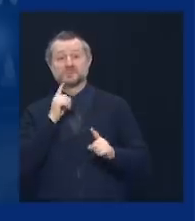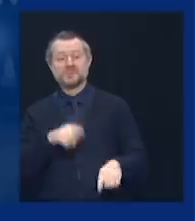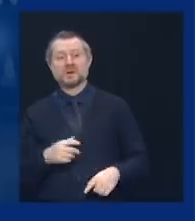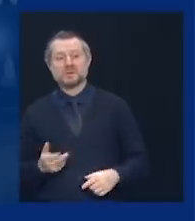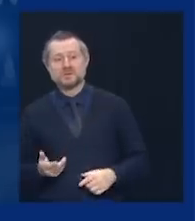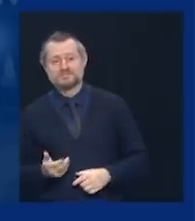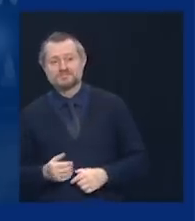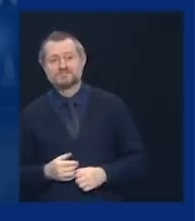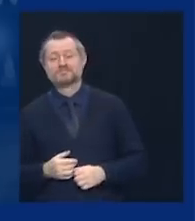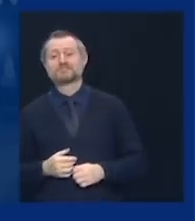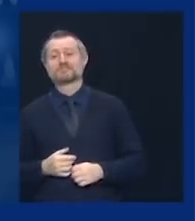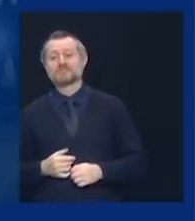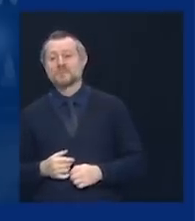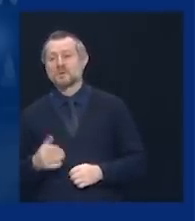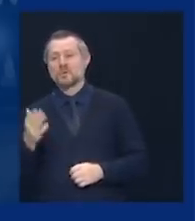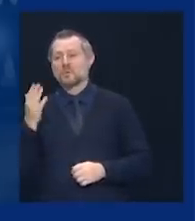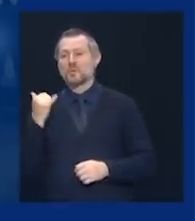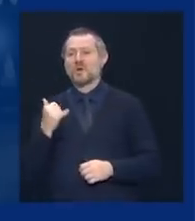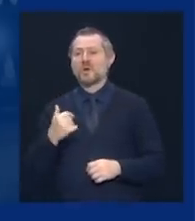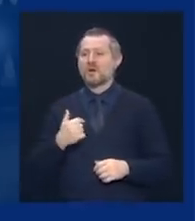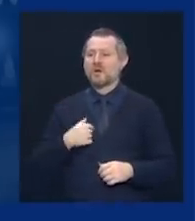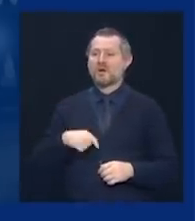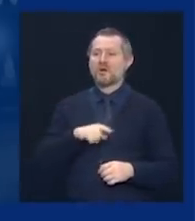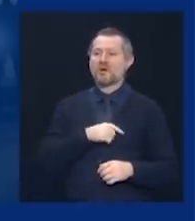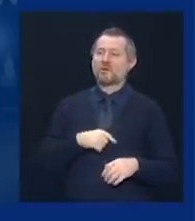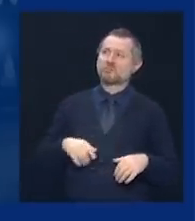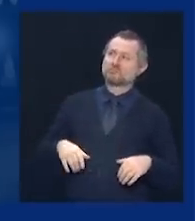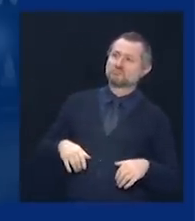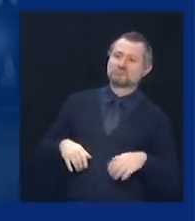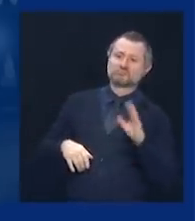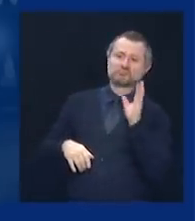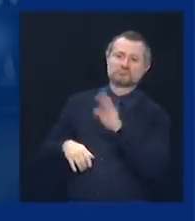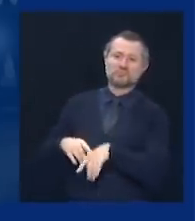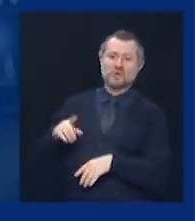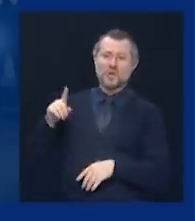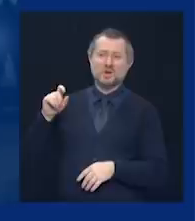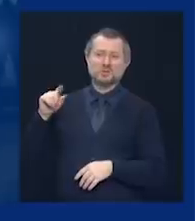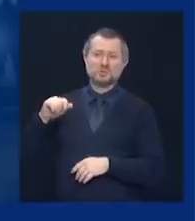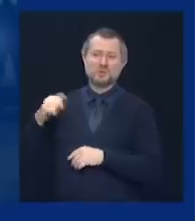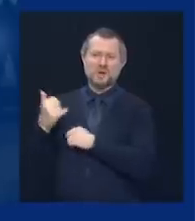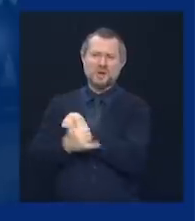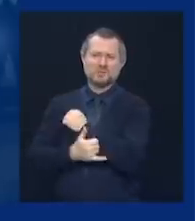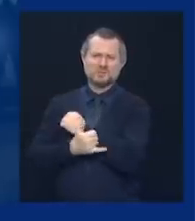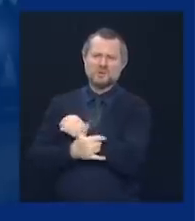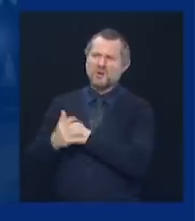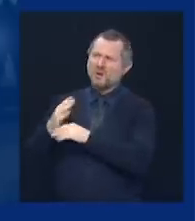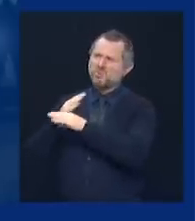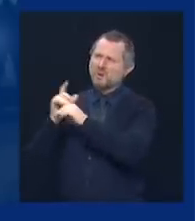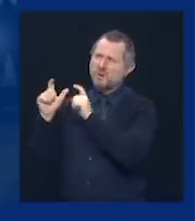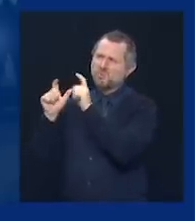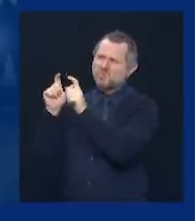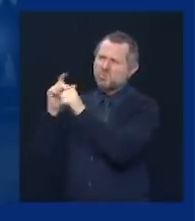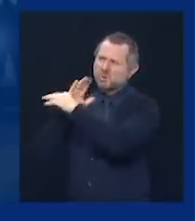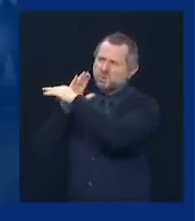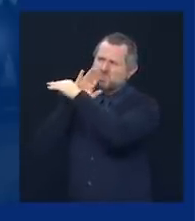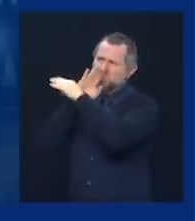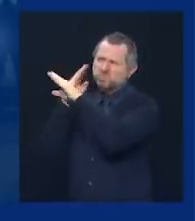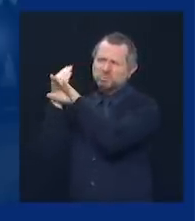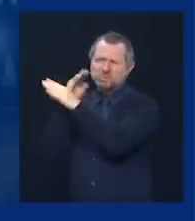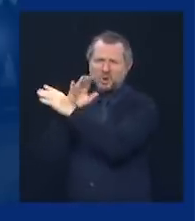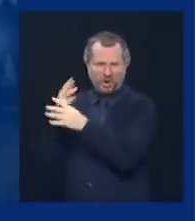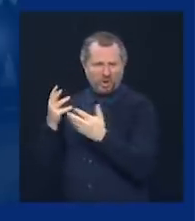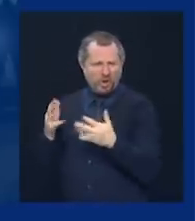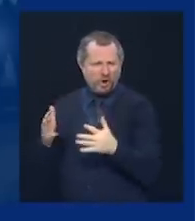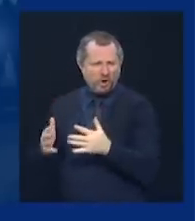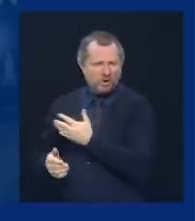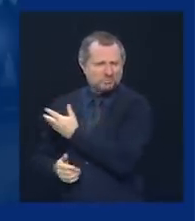not doing what 120 other countries that are far less sophisticated, that paid far